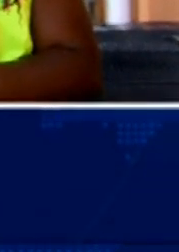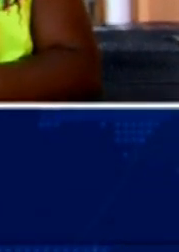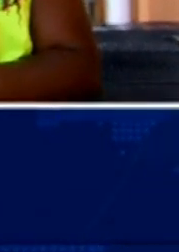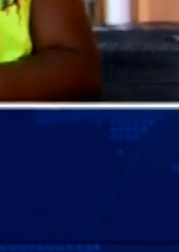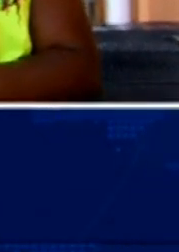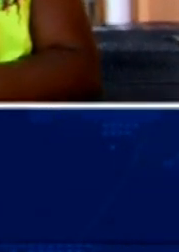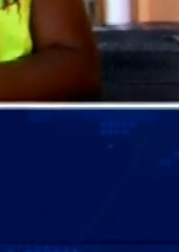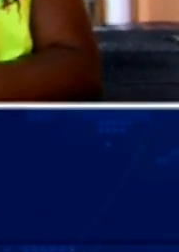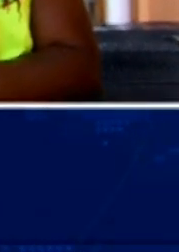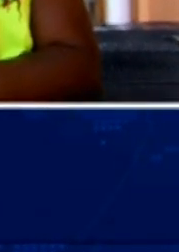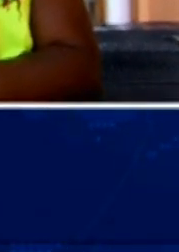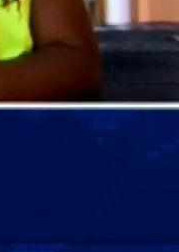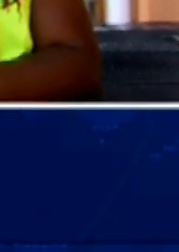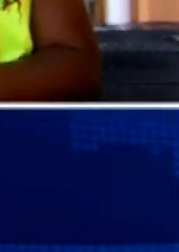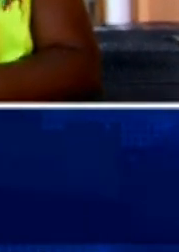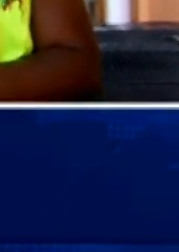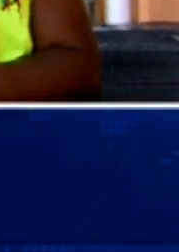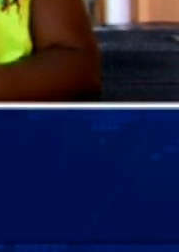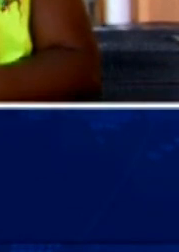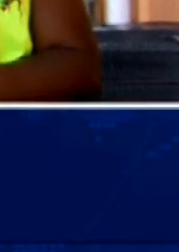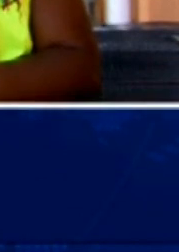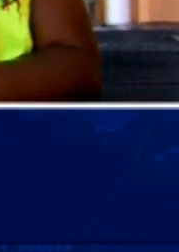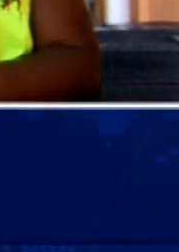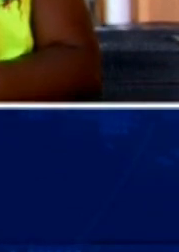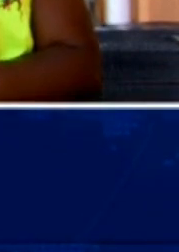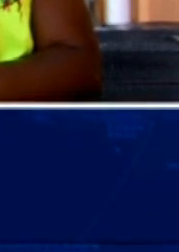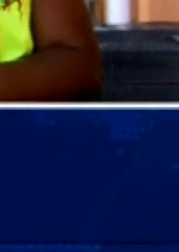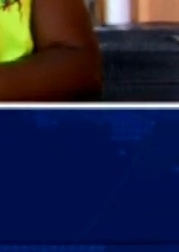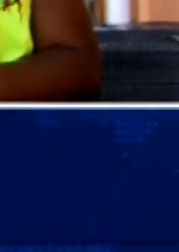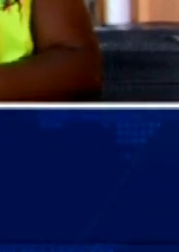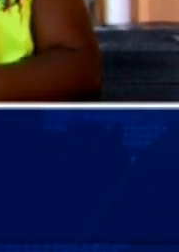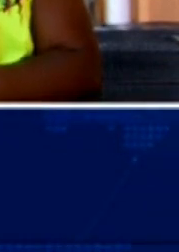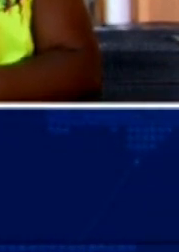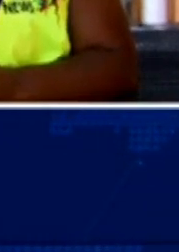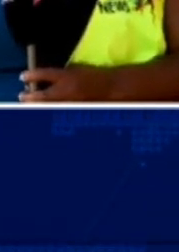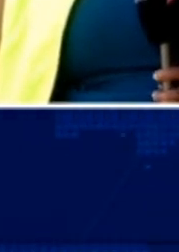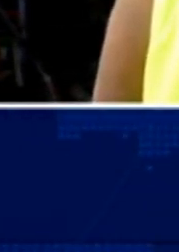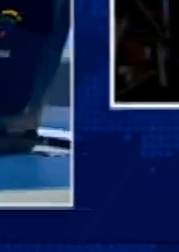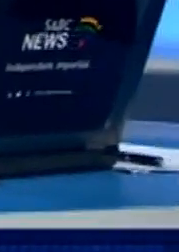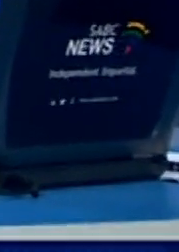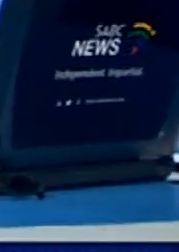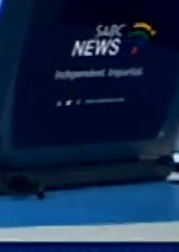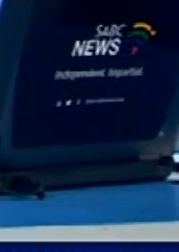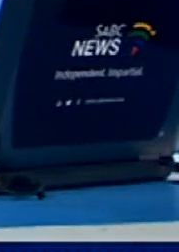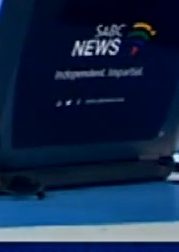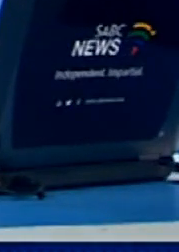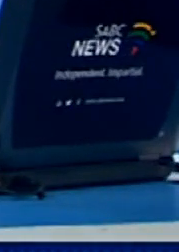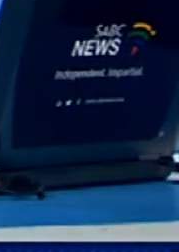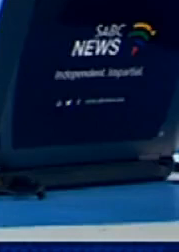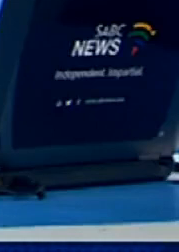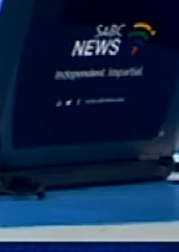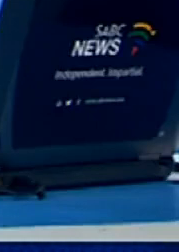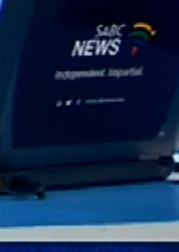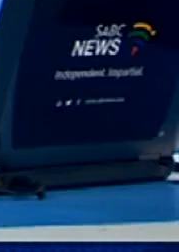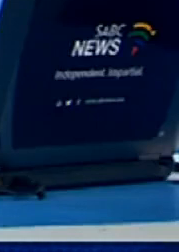latest from KZN, and we'll continue to watch your updates. But just to remind our viewers of the events that took